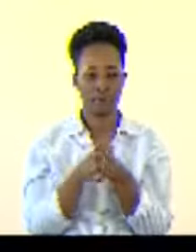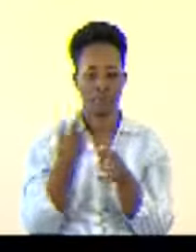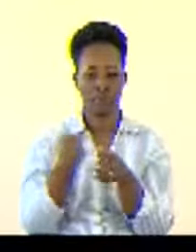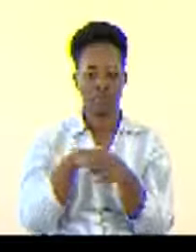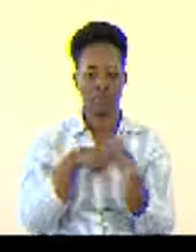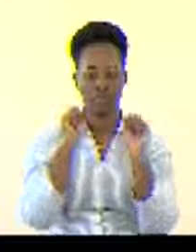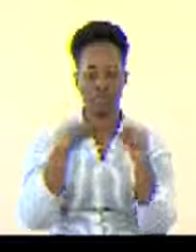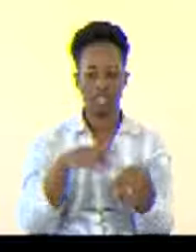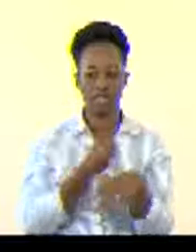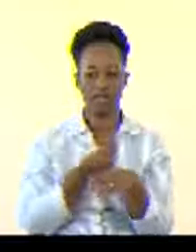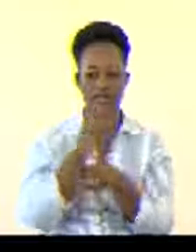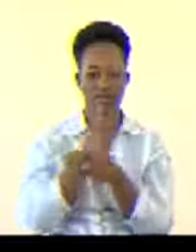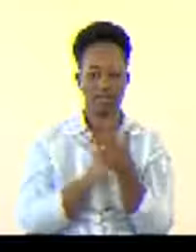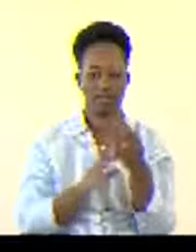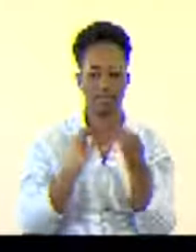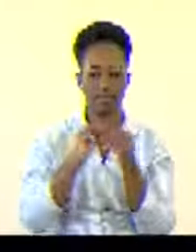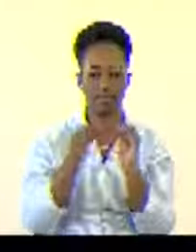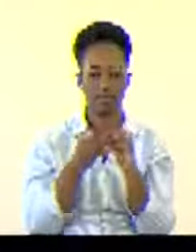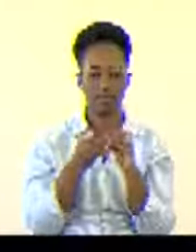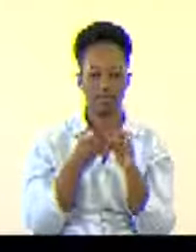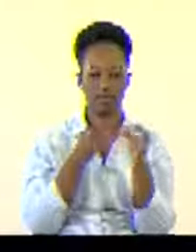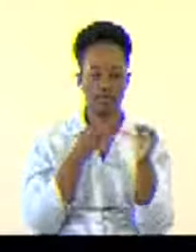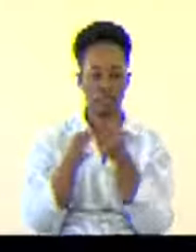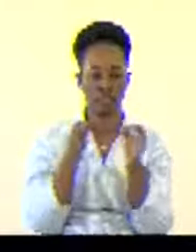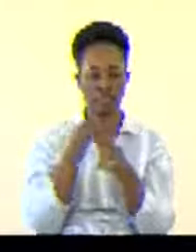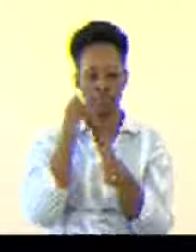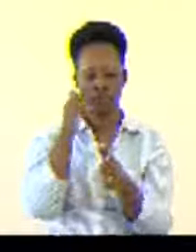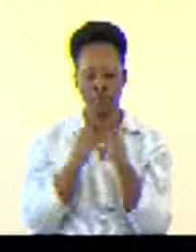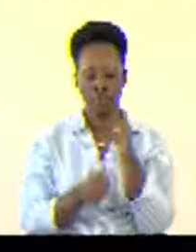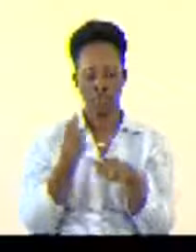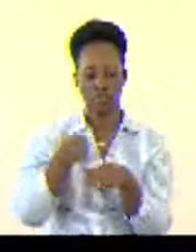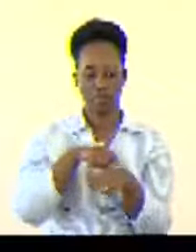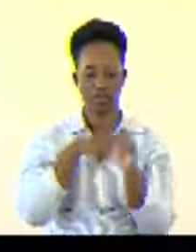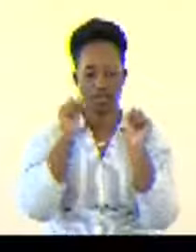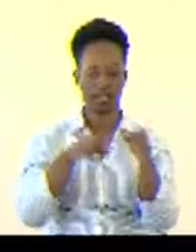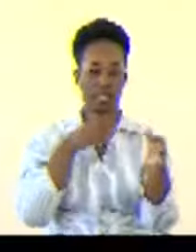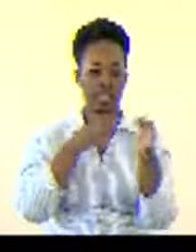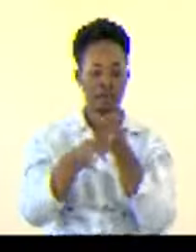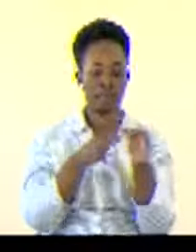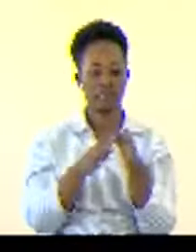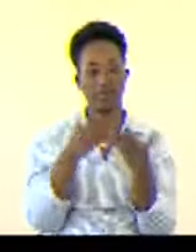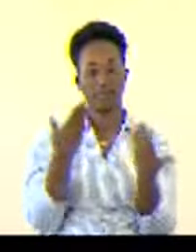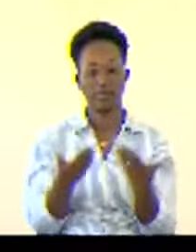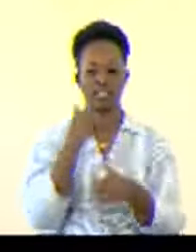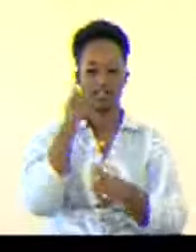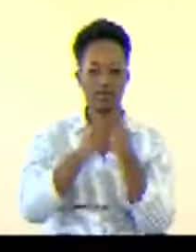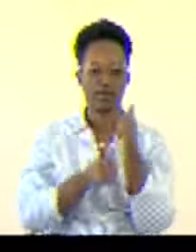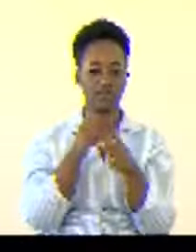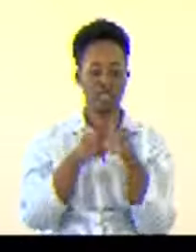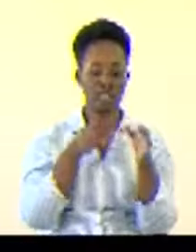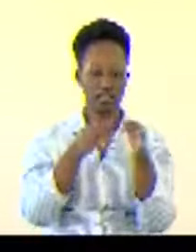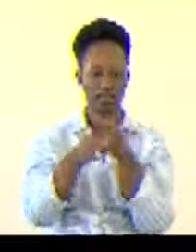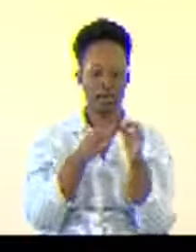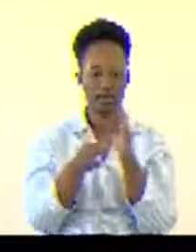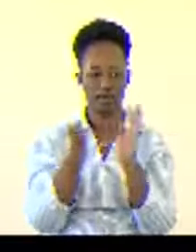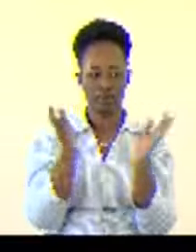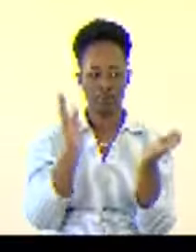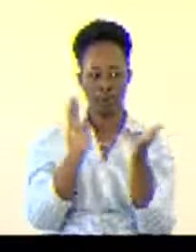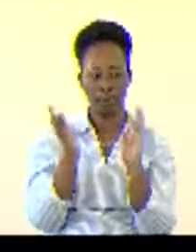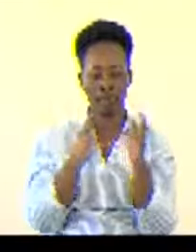some mathematical statements here which we shall interpret, of which the statements compare or show